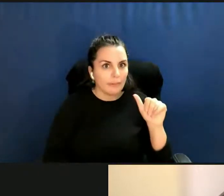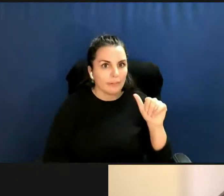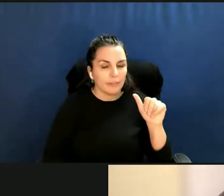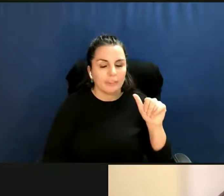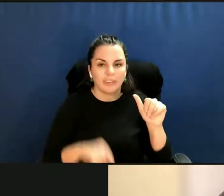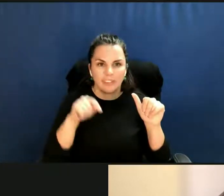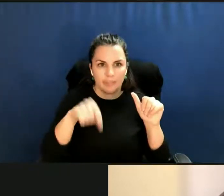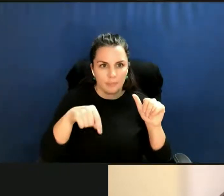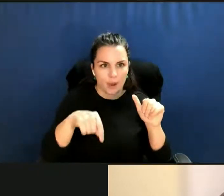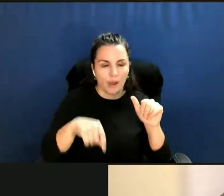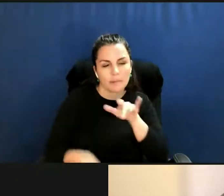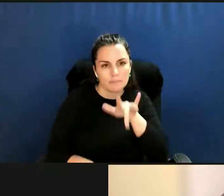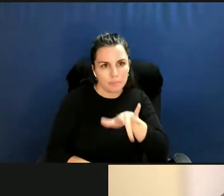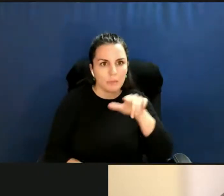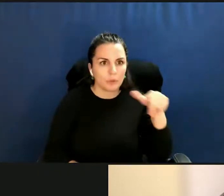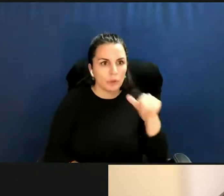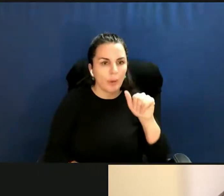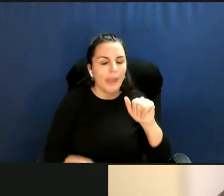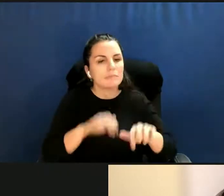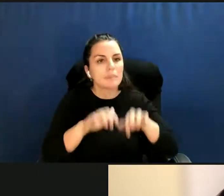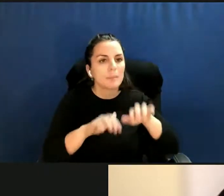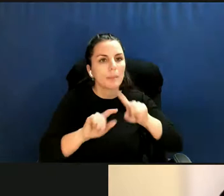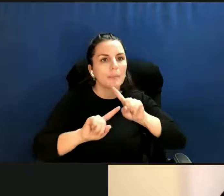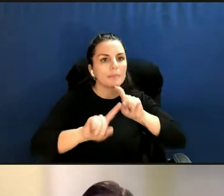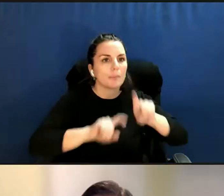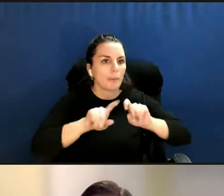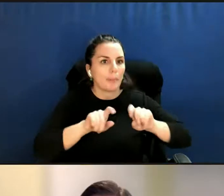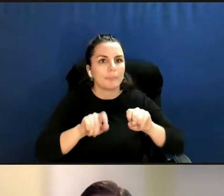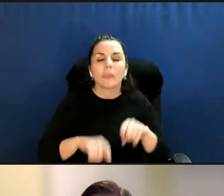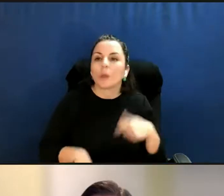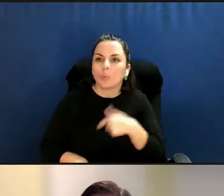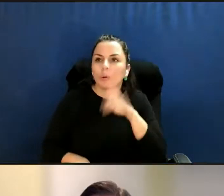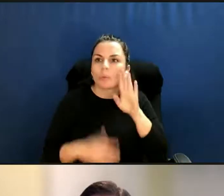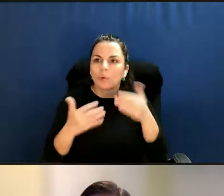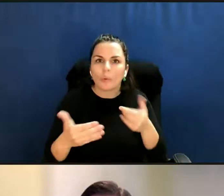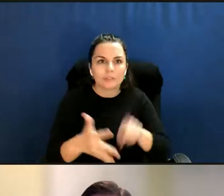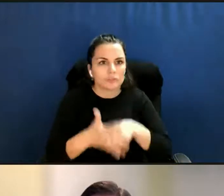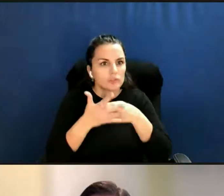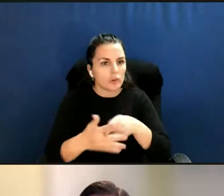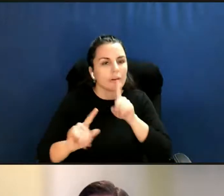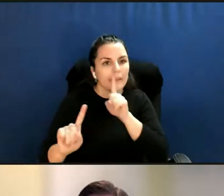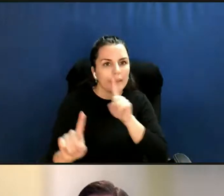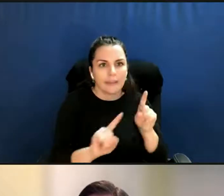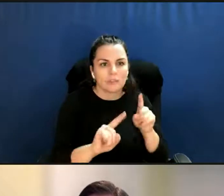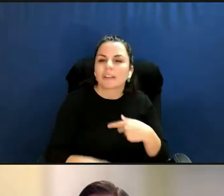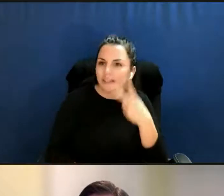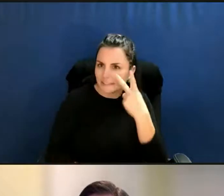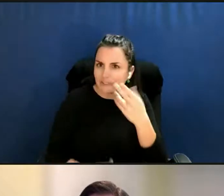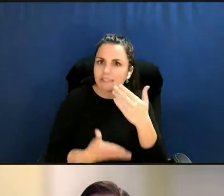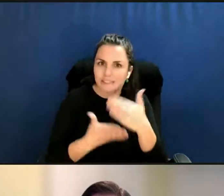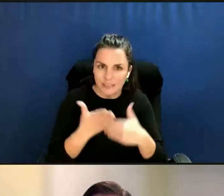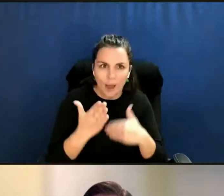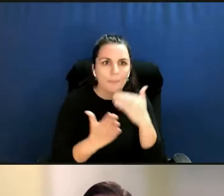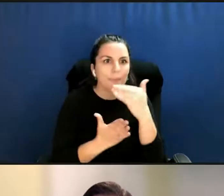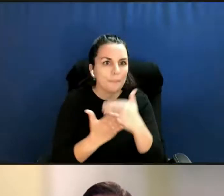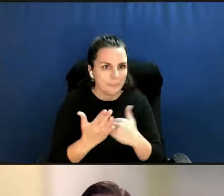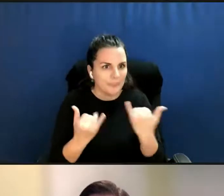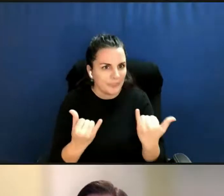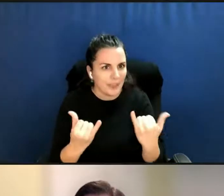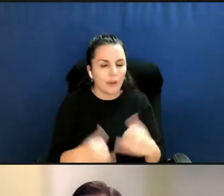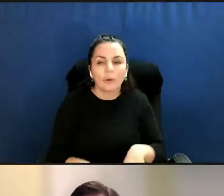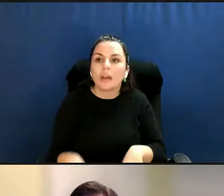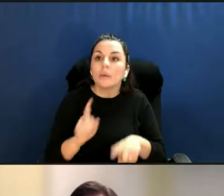at the bottom of the screen. We'll go ahead and get started. It looks like we have some questions in there now. So the first question is